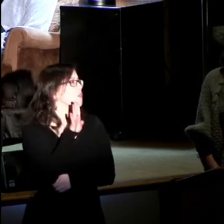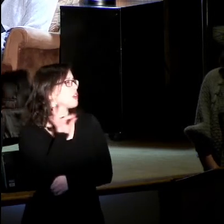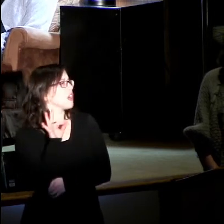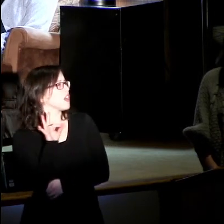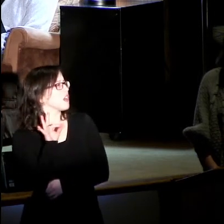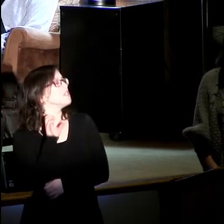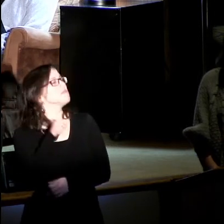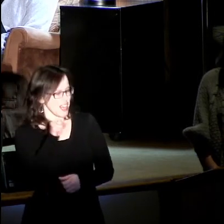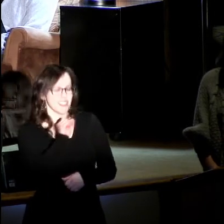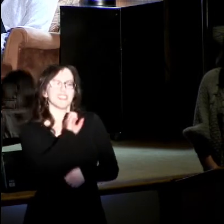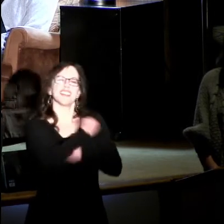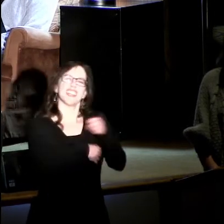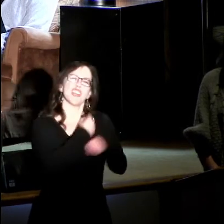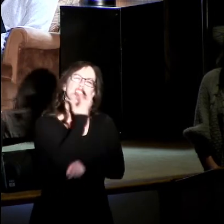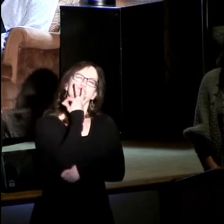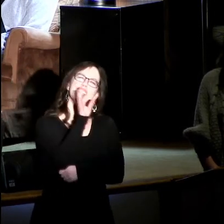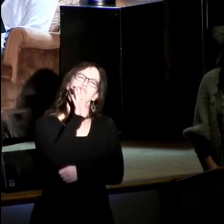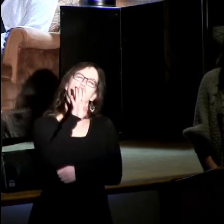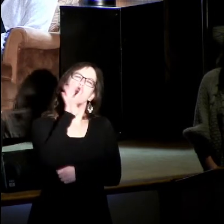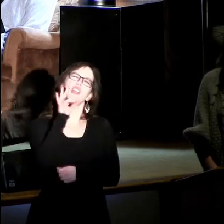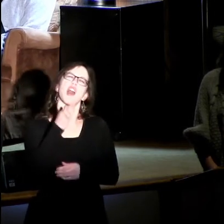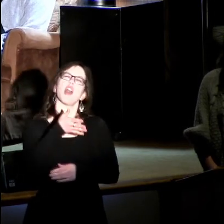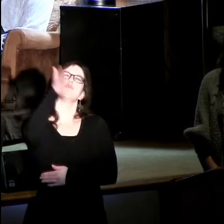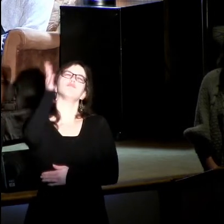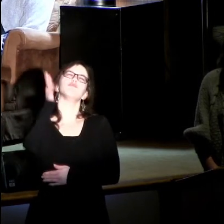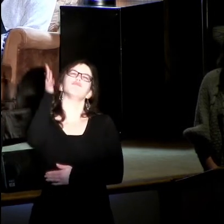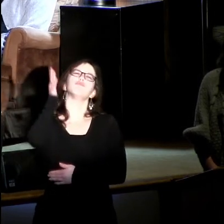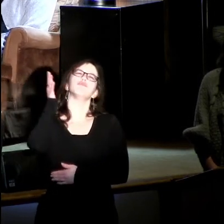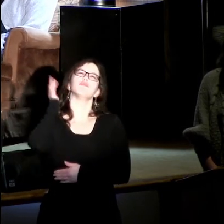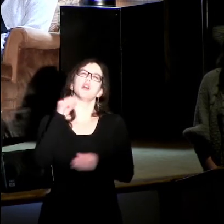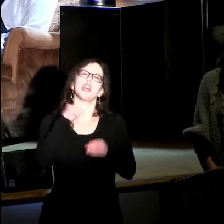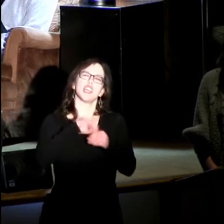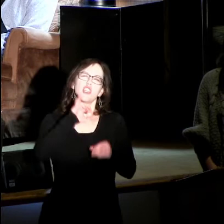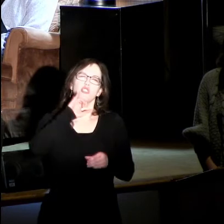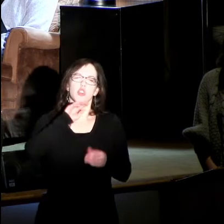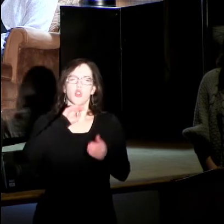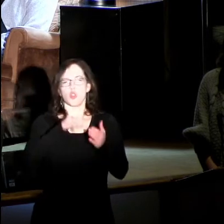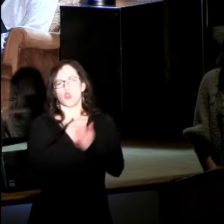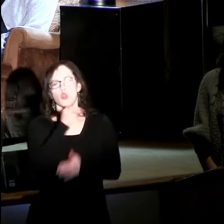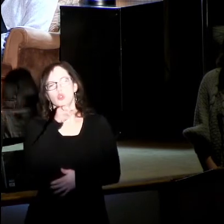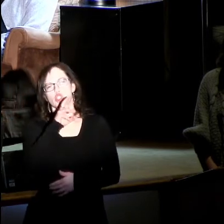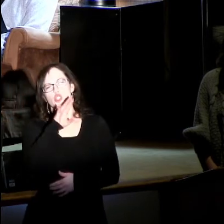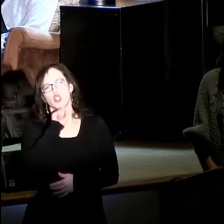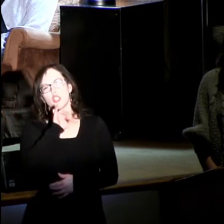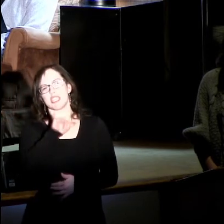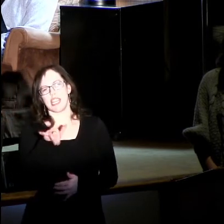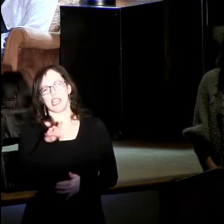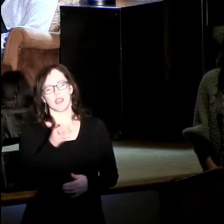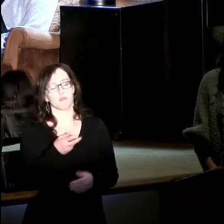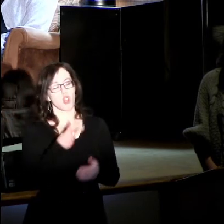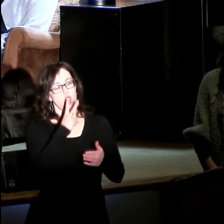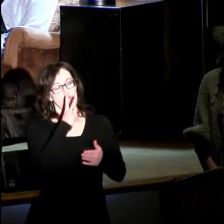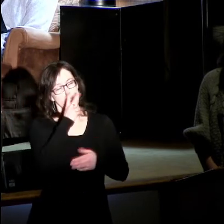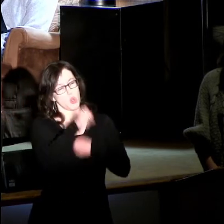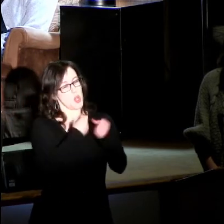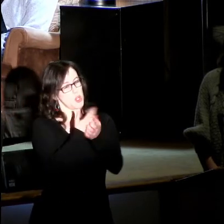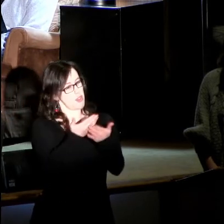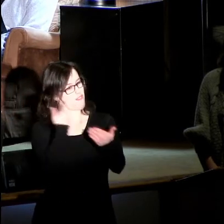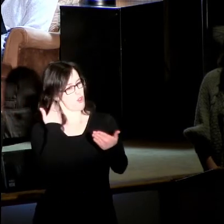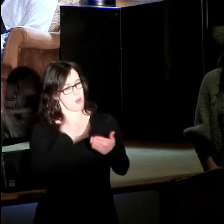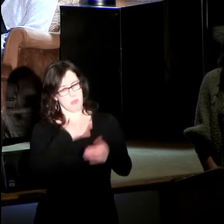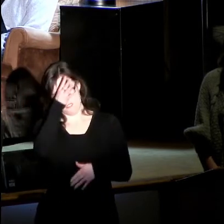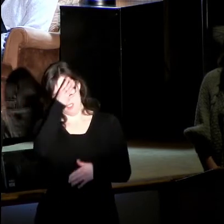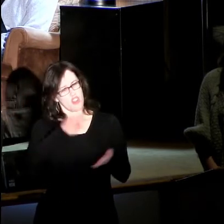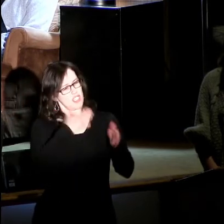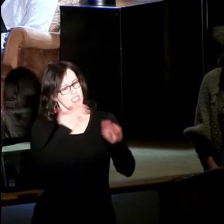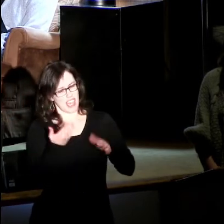1949. Yes, that's it. Christmas 1949, Caldwell, New Jersey. My father had died 2 years before, and there was just me,